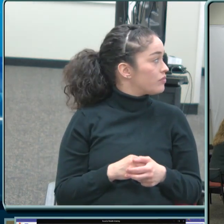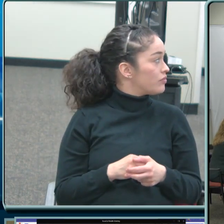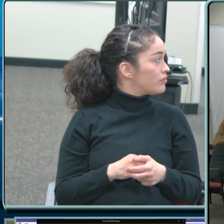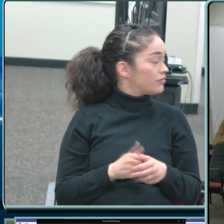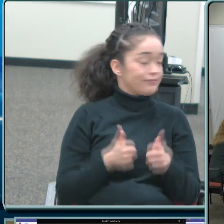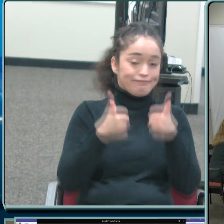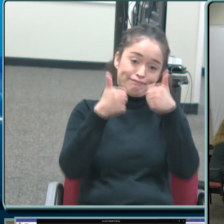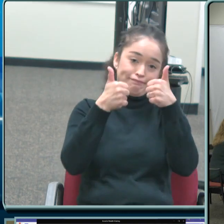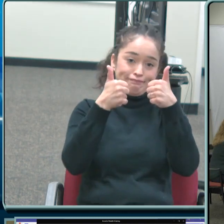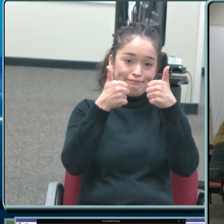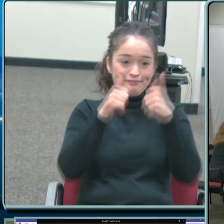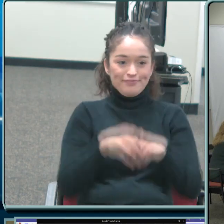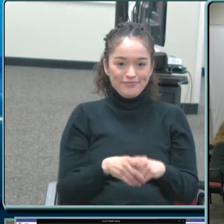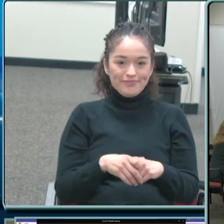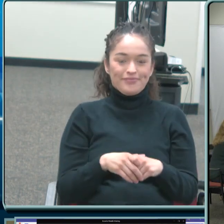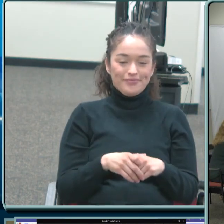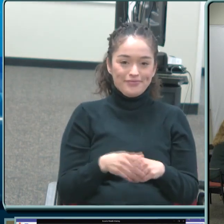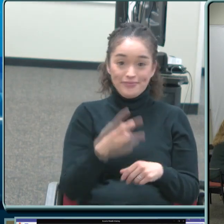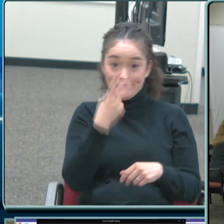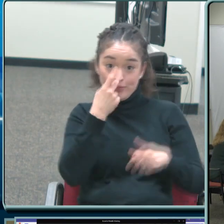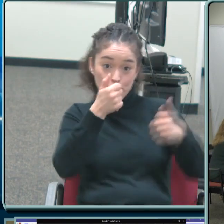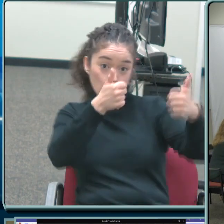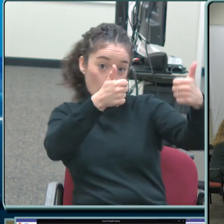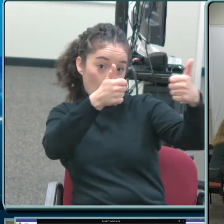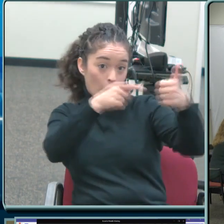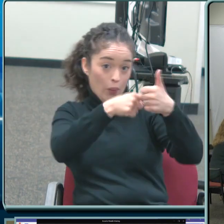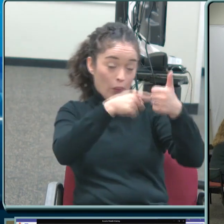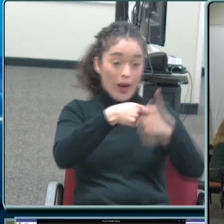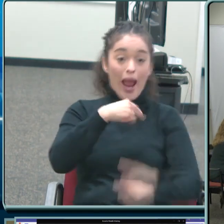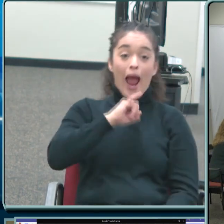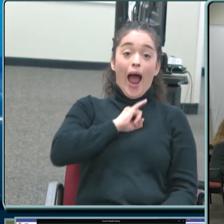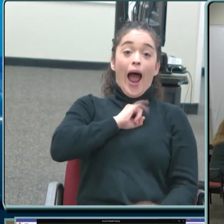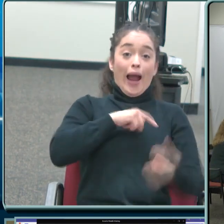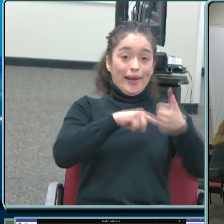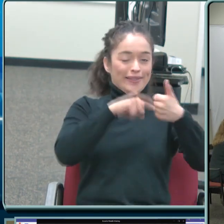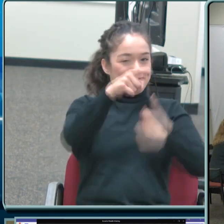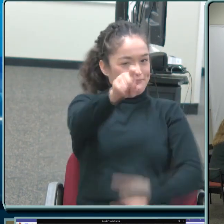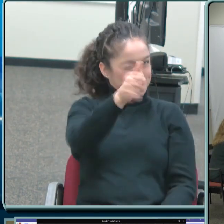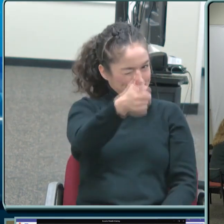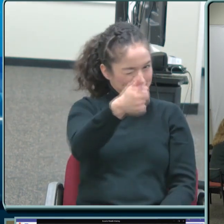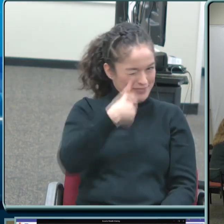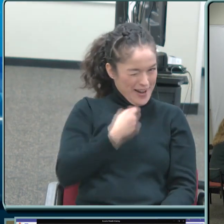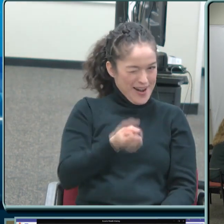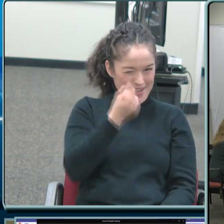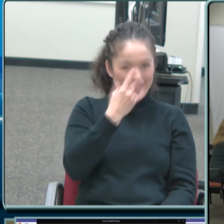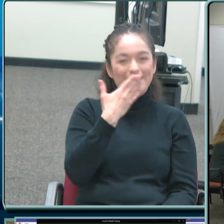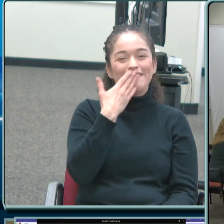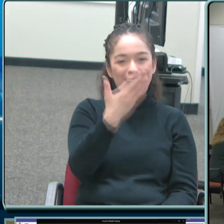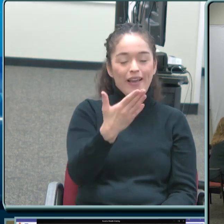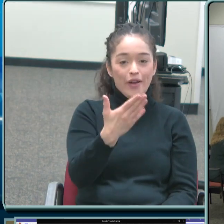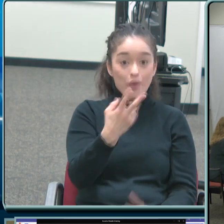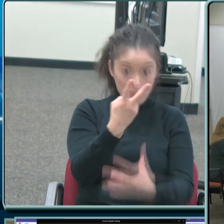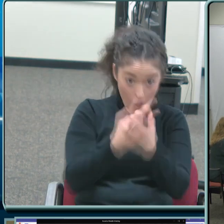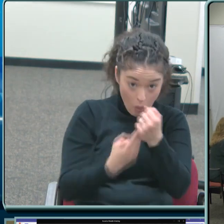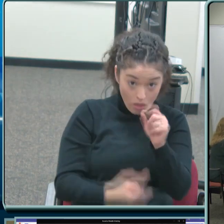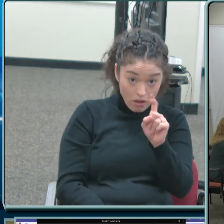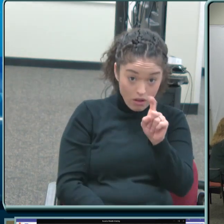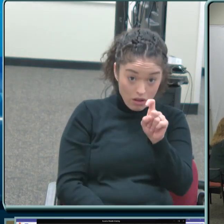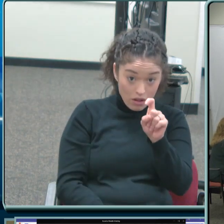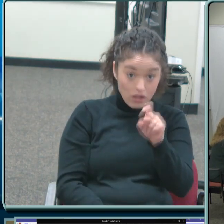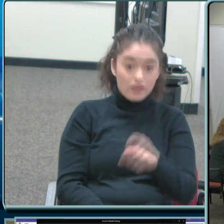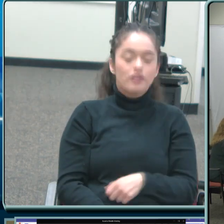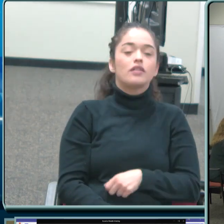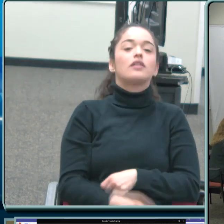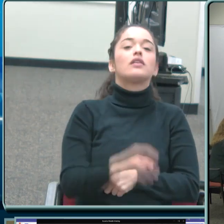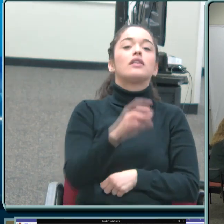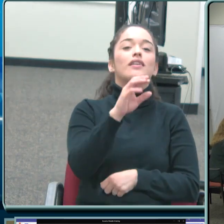Online there? You see two thumbs up from? Gotcha, thank you, sir. Do both? All right.